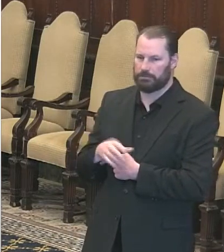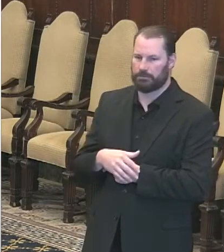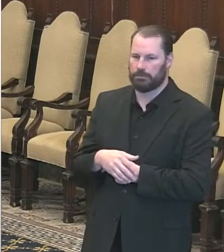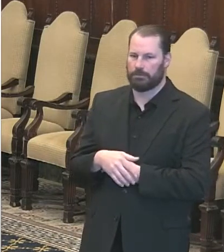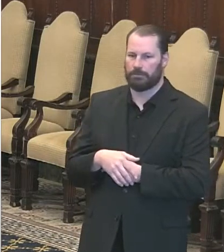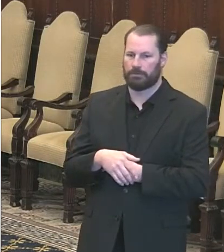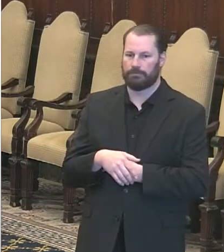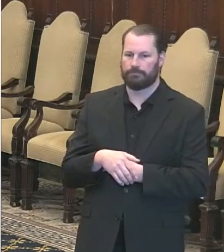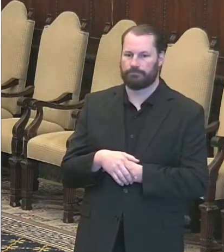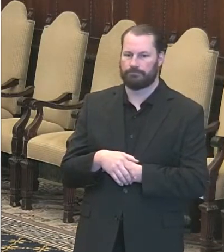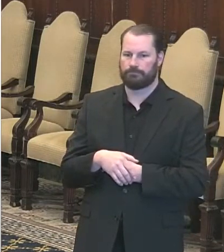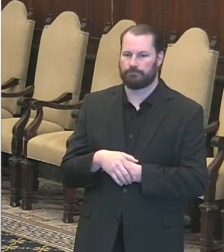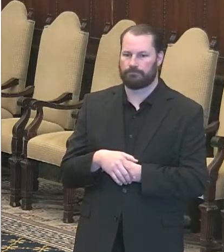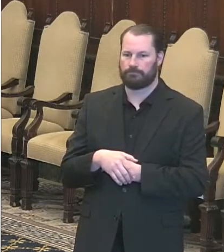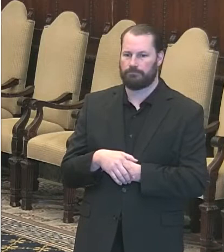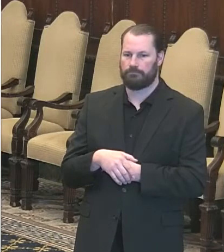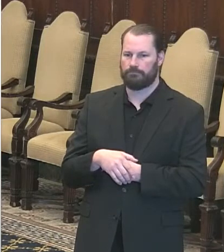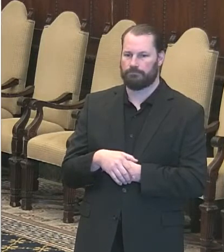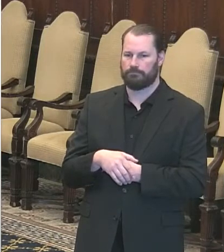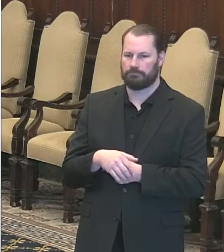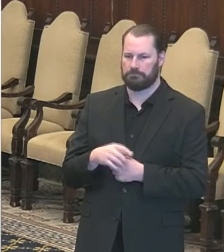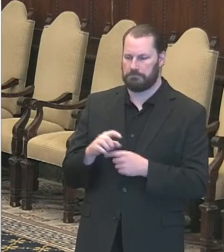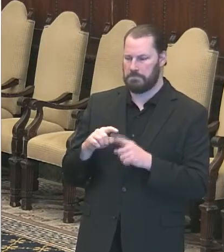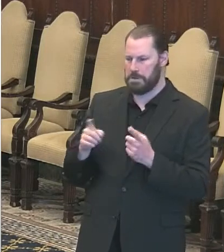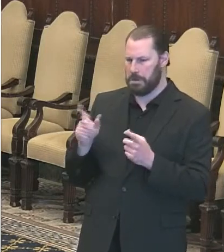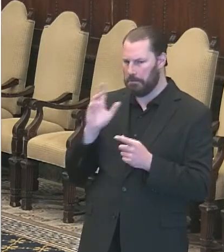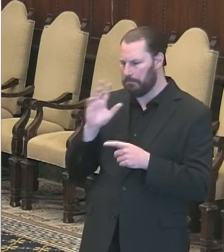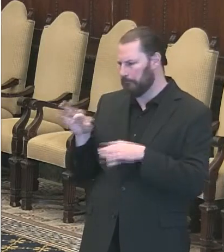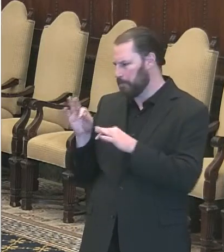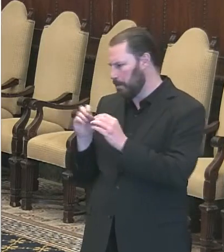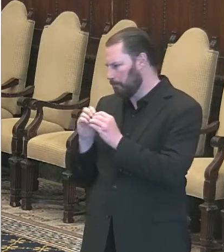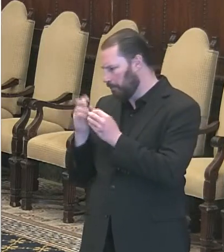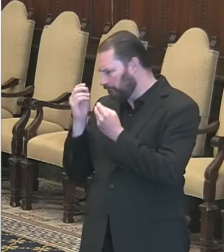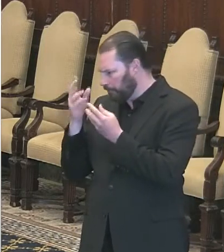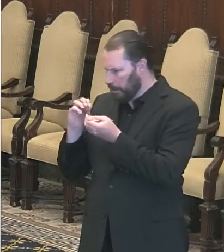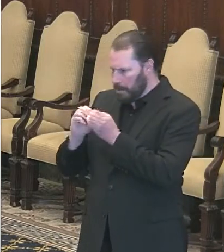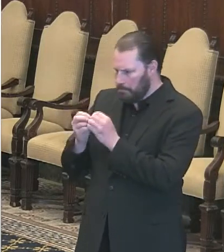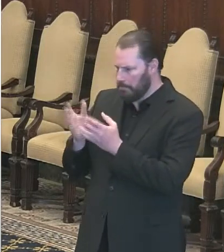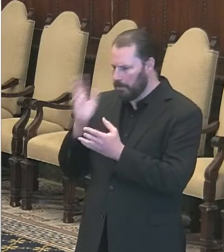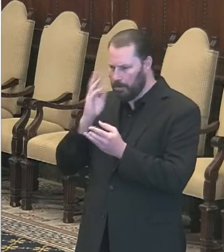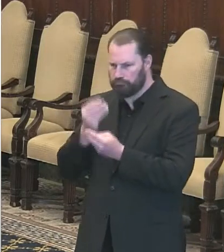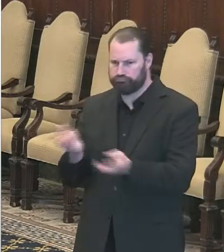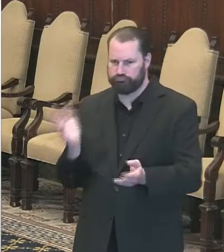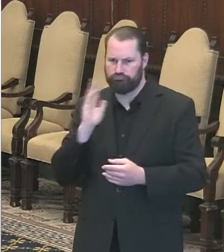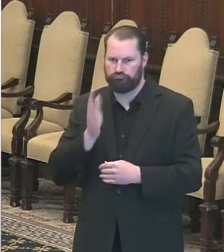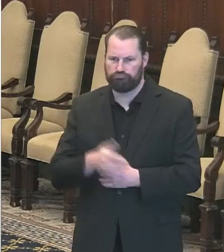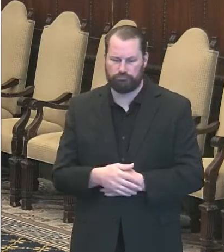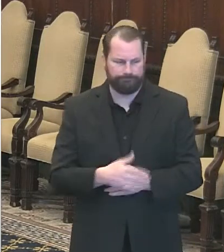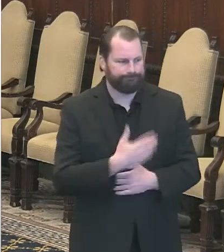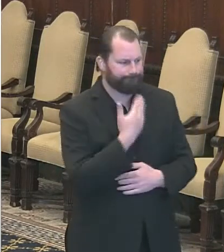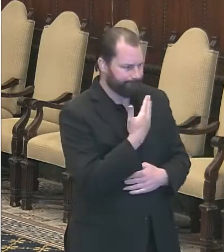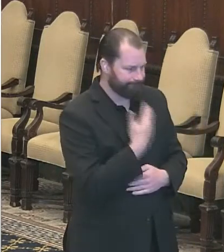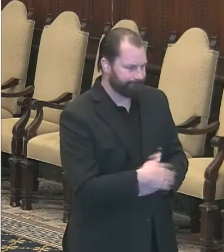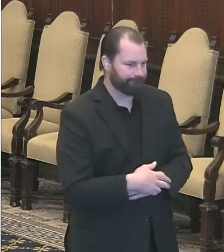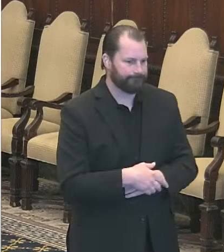But I'll find out if that number has changed at all today. Thanks.